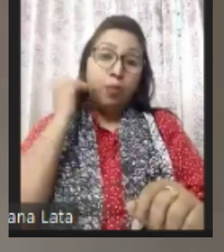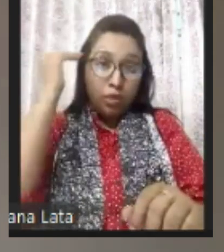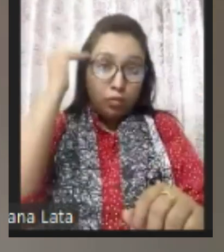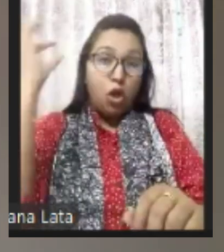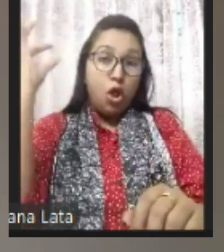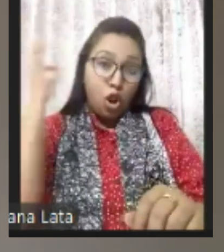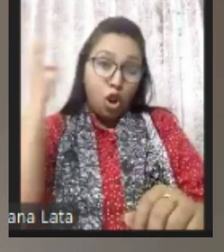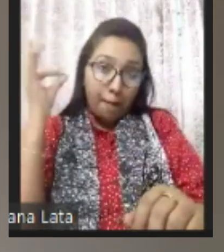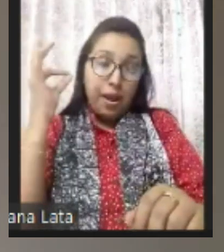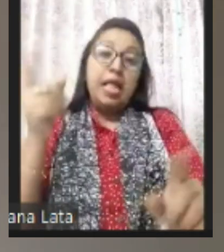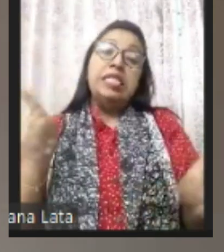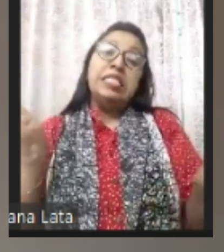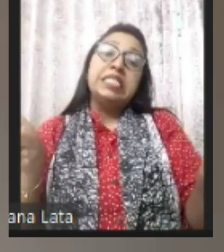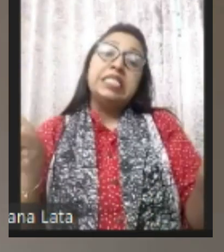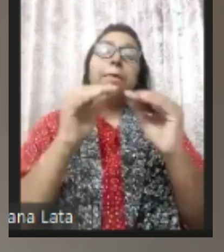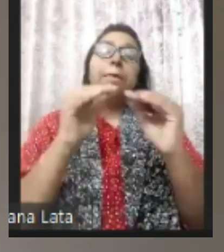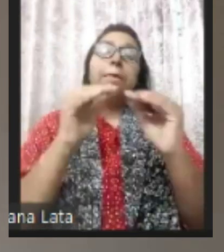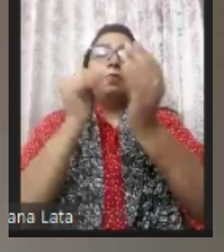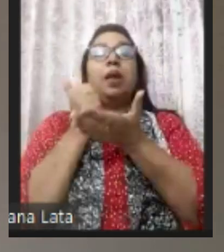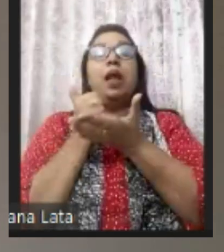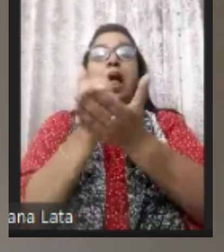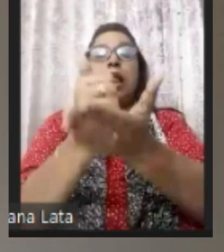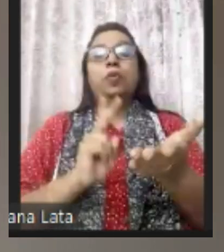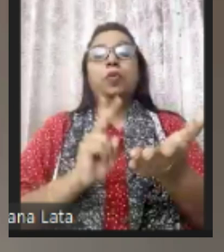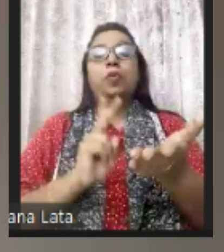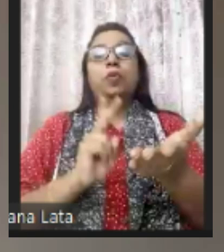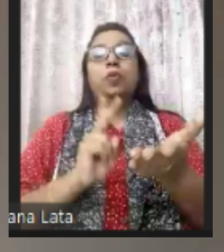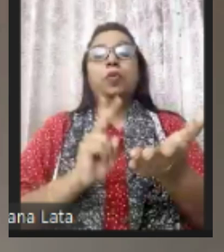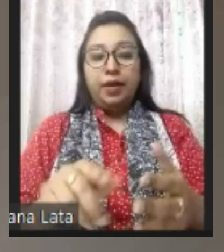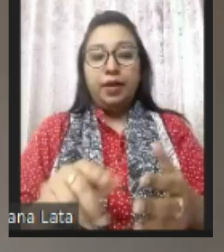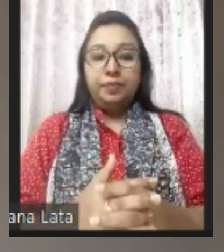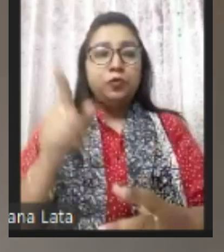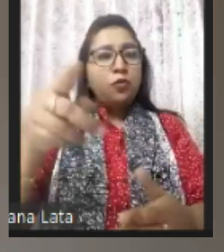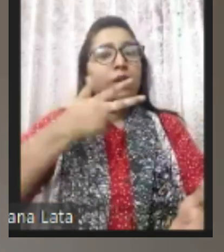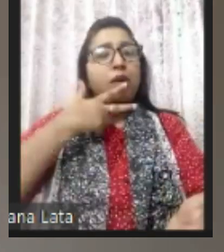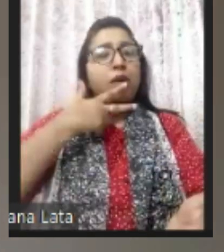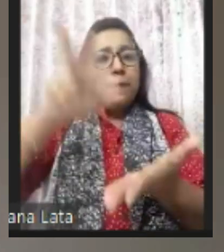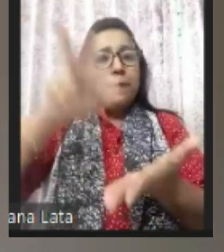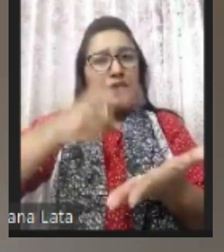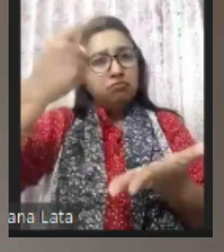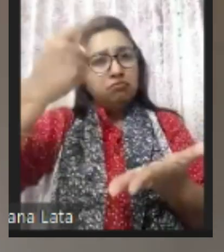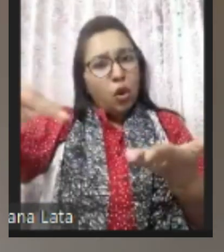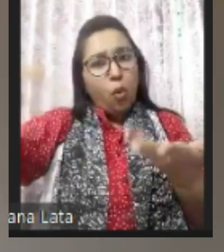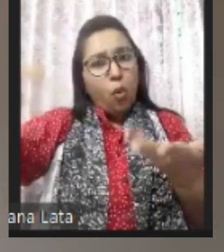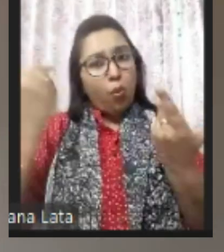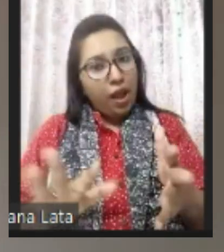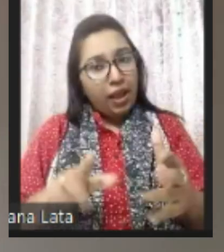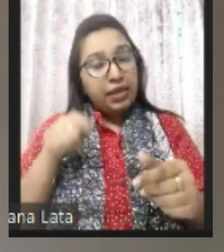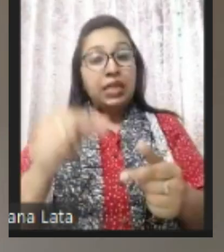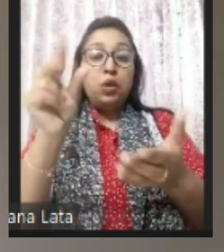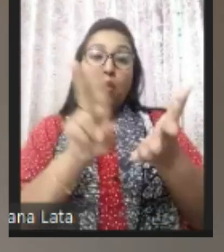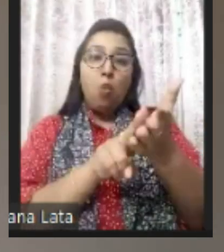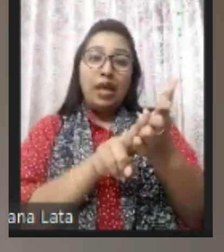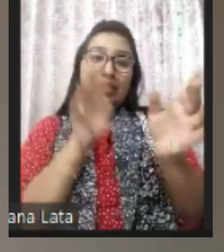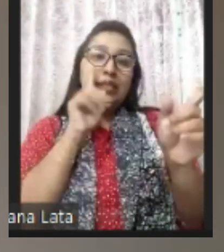and ratifying, but this needs to be followed by action. So it's developing policy, legislation,